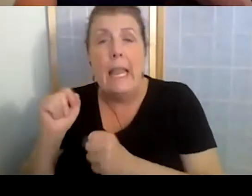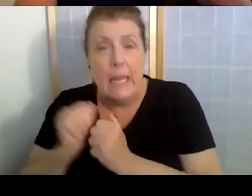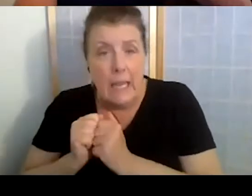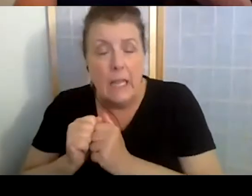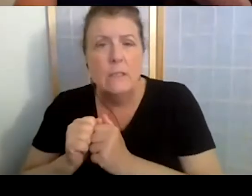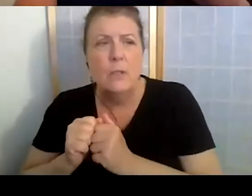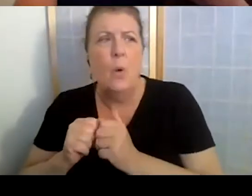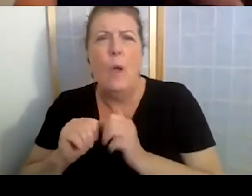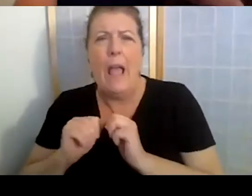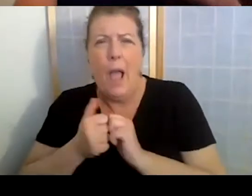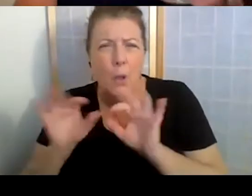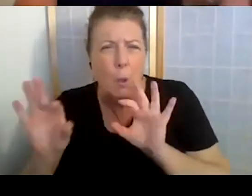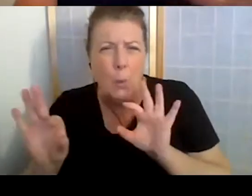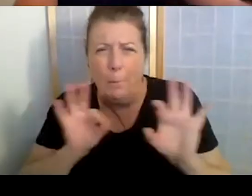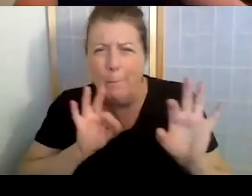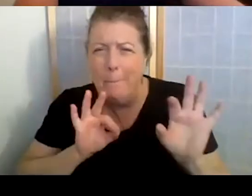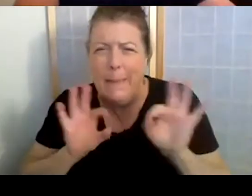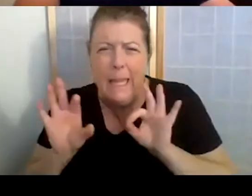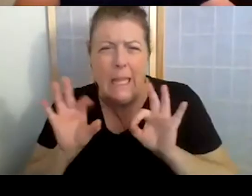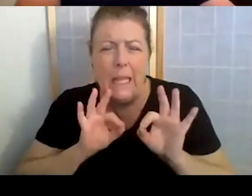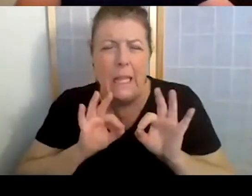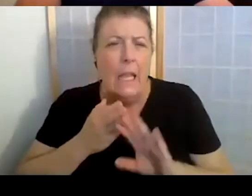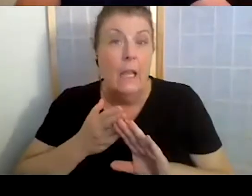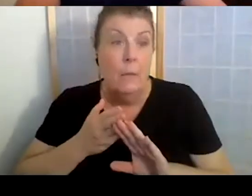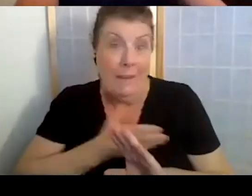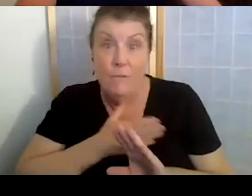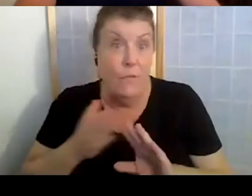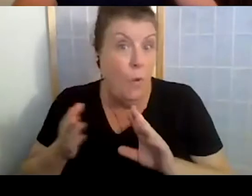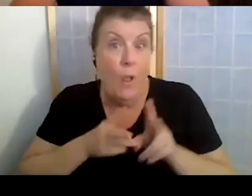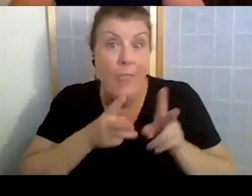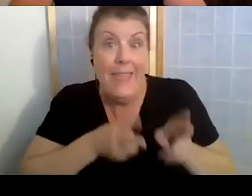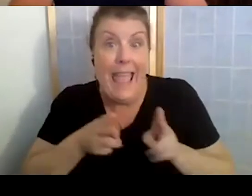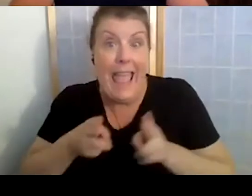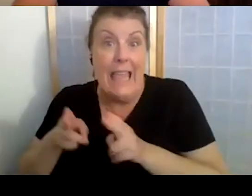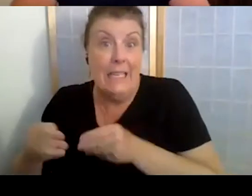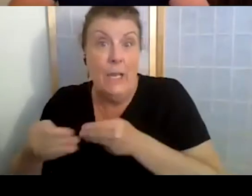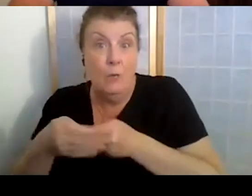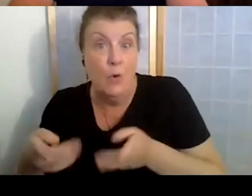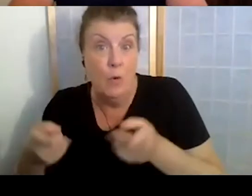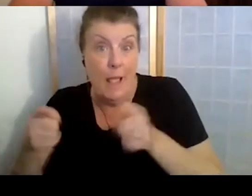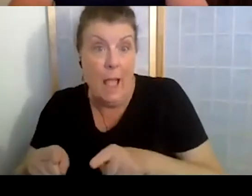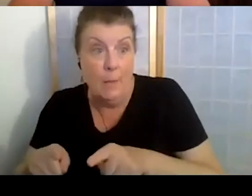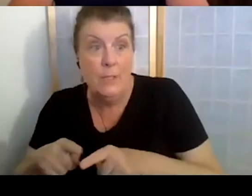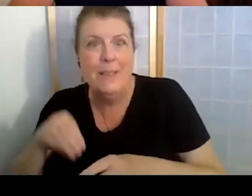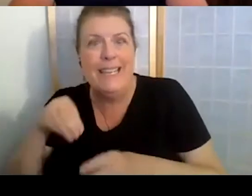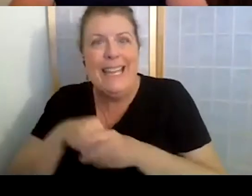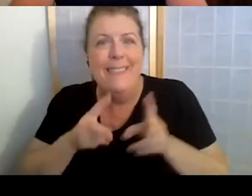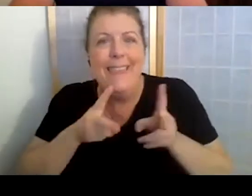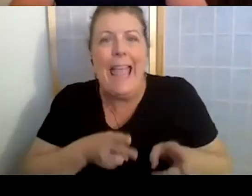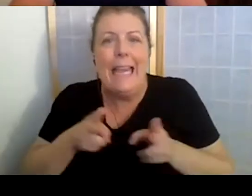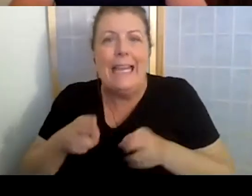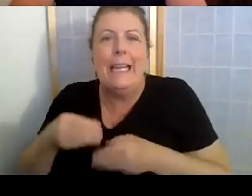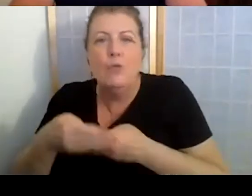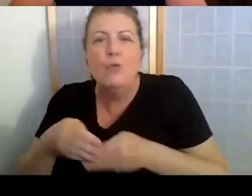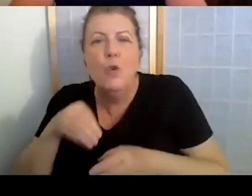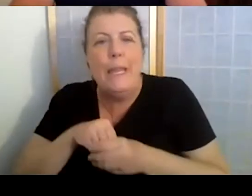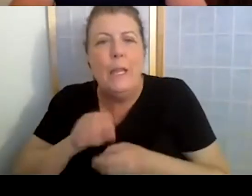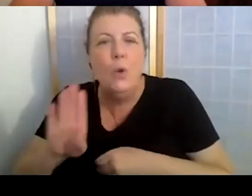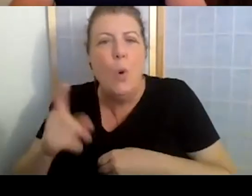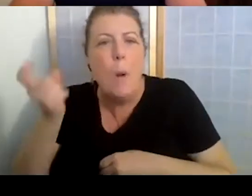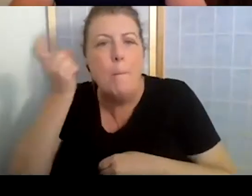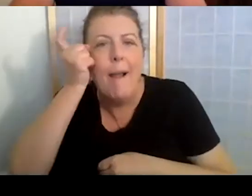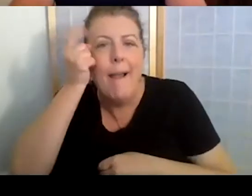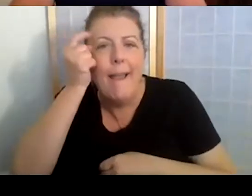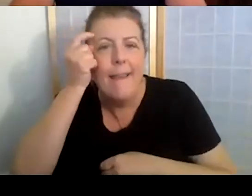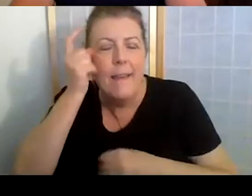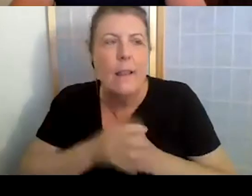doesn't? Even before the editing room floor of your mind, right, and the editing floor of your reading, you know, some of the statistics that work